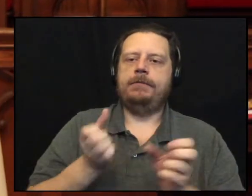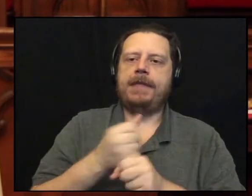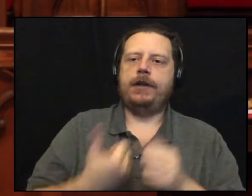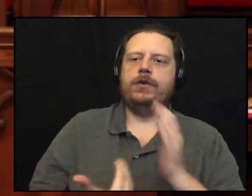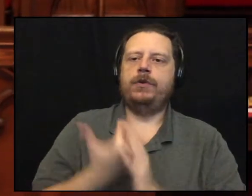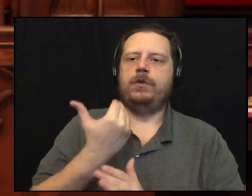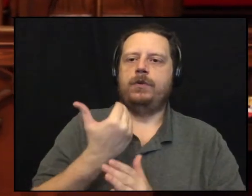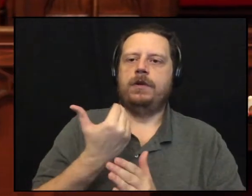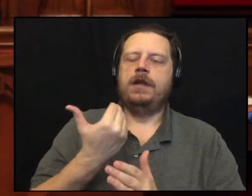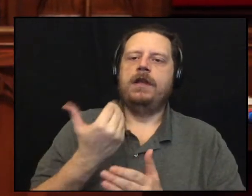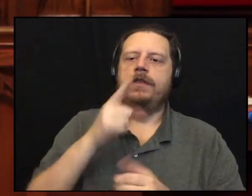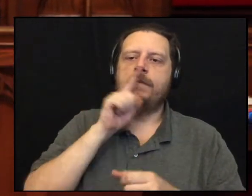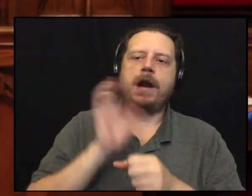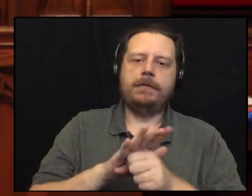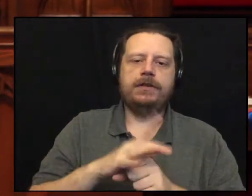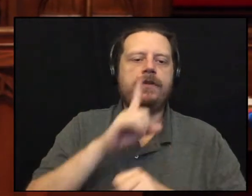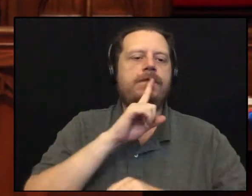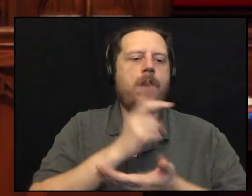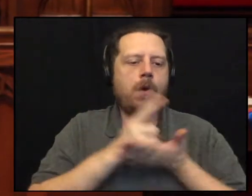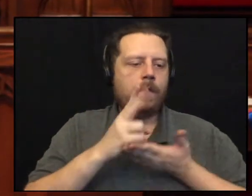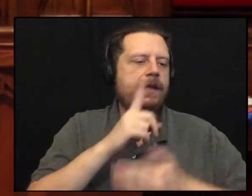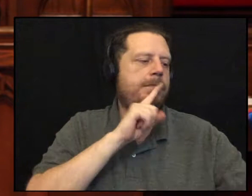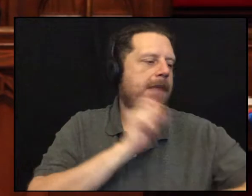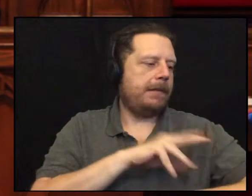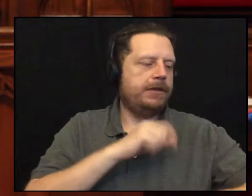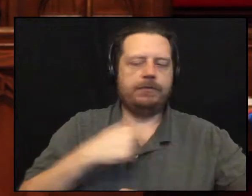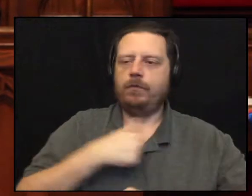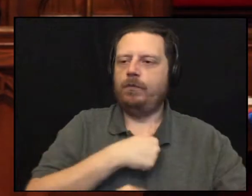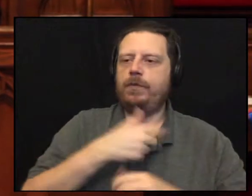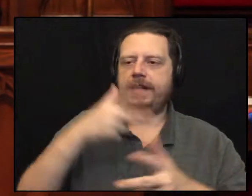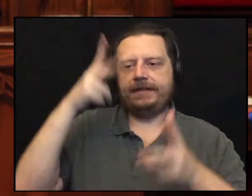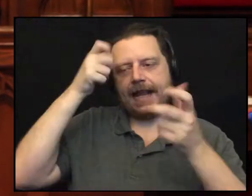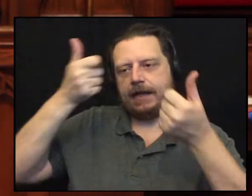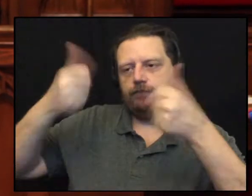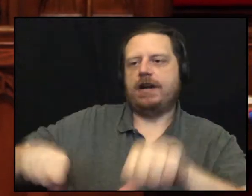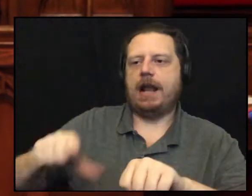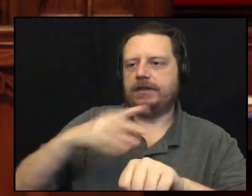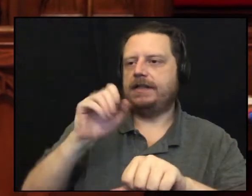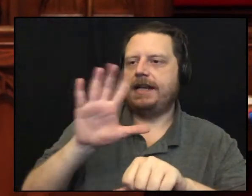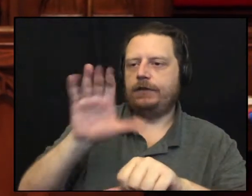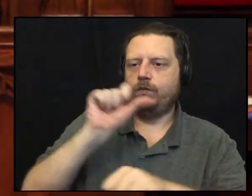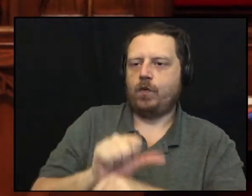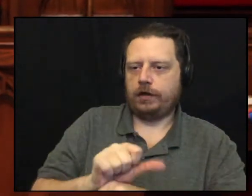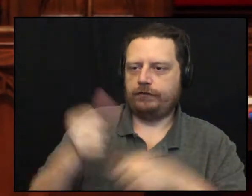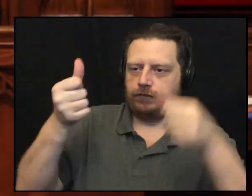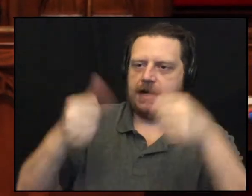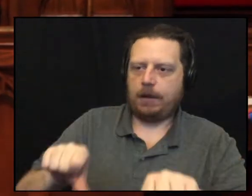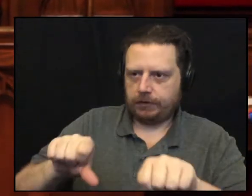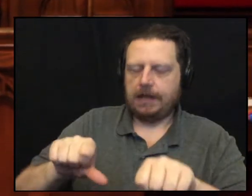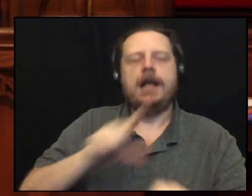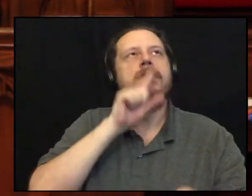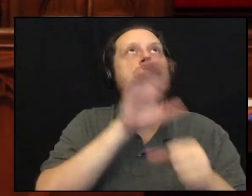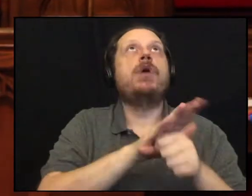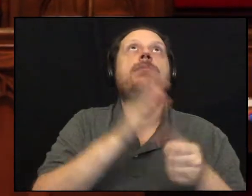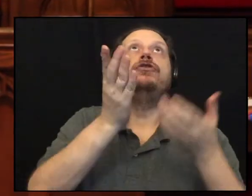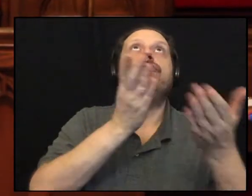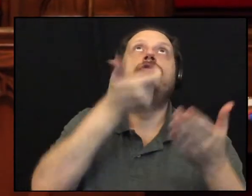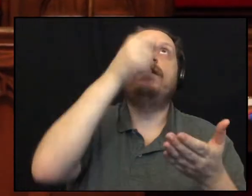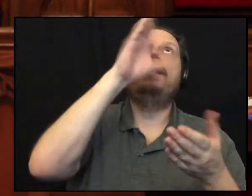baptism by which we once renounced Satan and his works and promised to serve God and the Holy Catholic